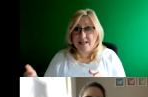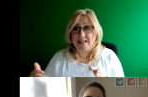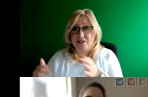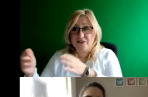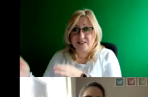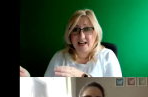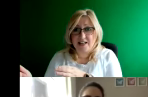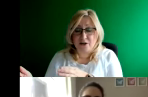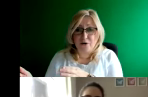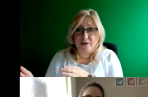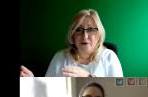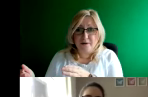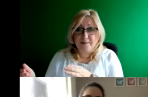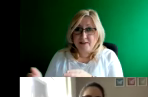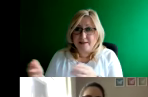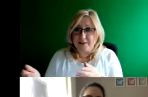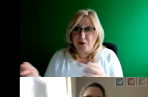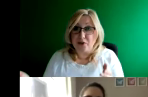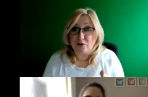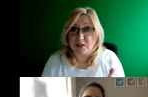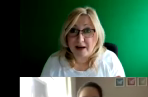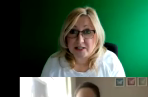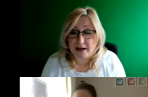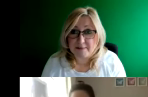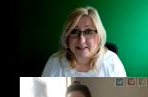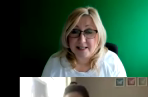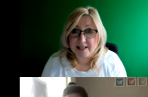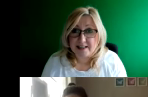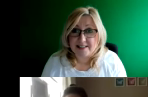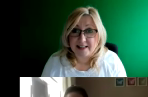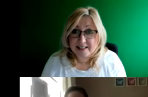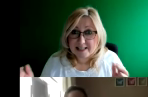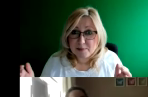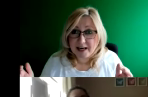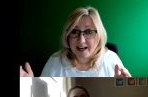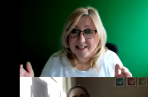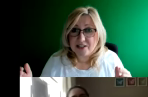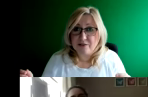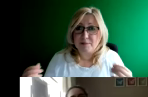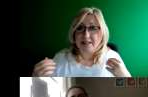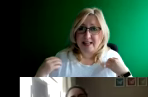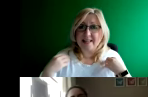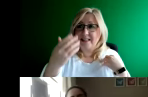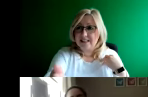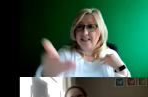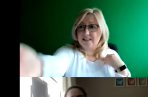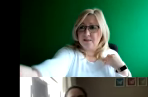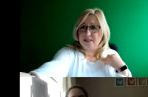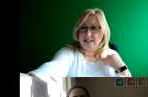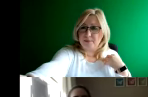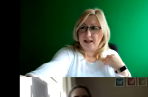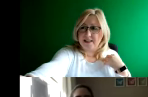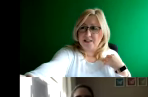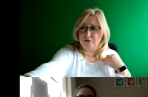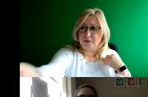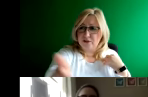empathy and to understand, when you go to the pantomime, it's like, he's behind you. It's because I can see that somebody